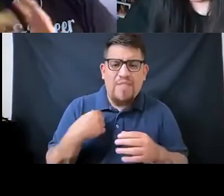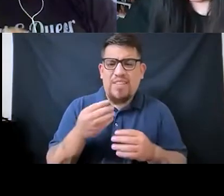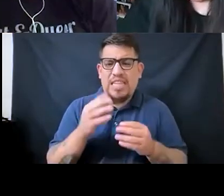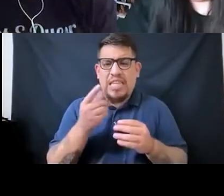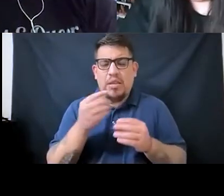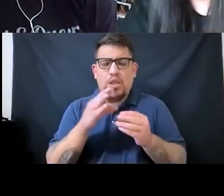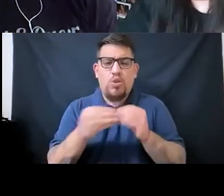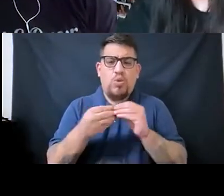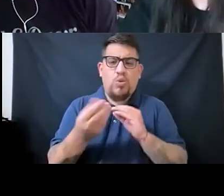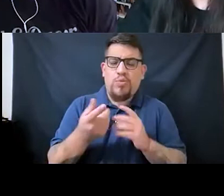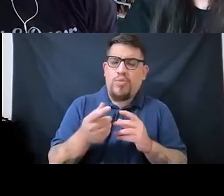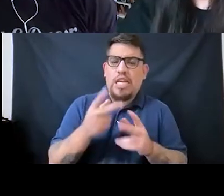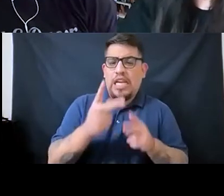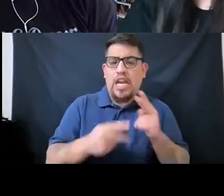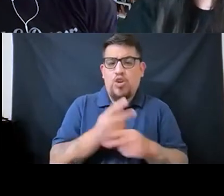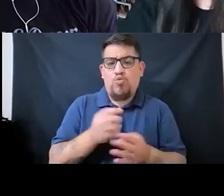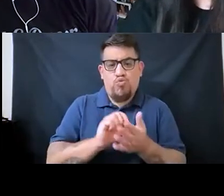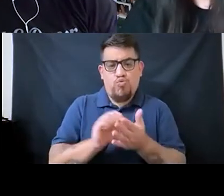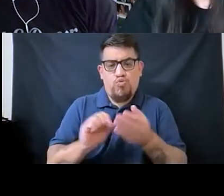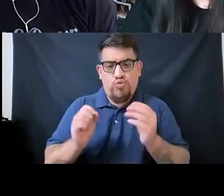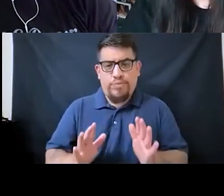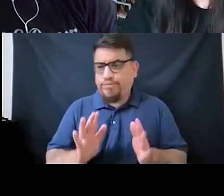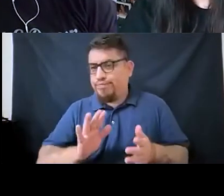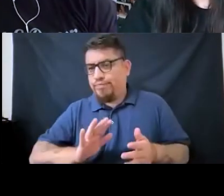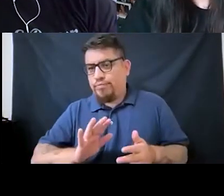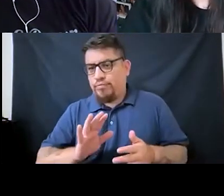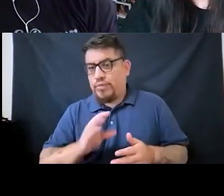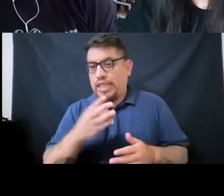like type of writer or whatever. And then